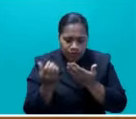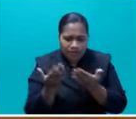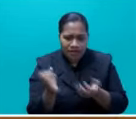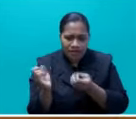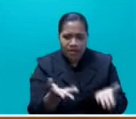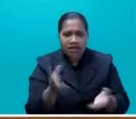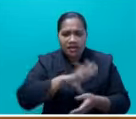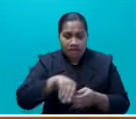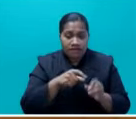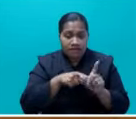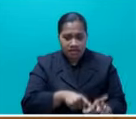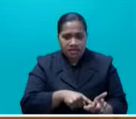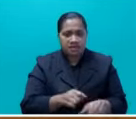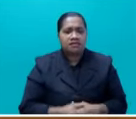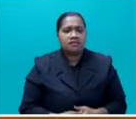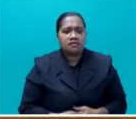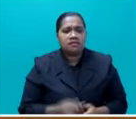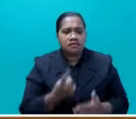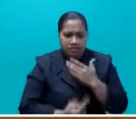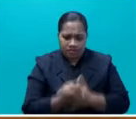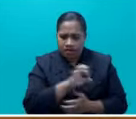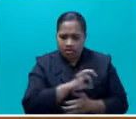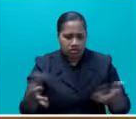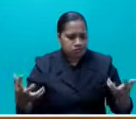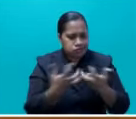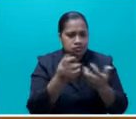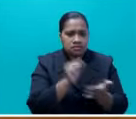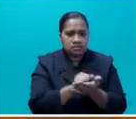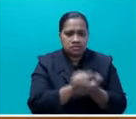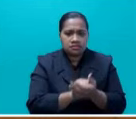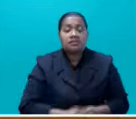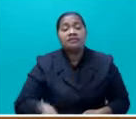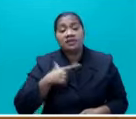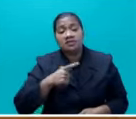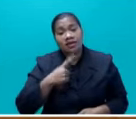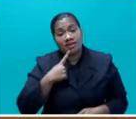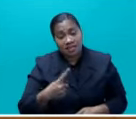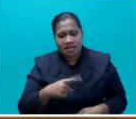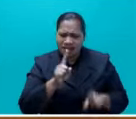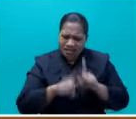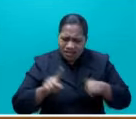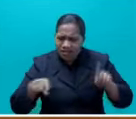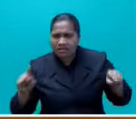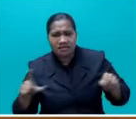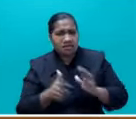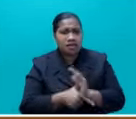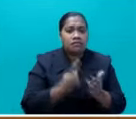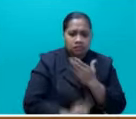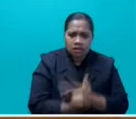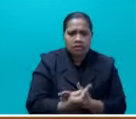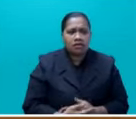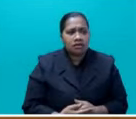usually misrepresented and often mismatched, Mr. Speaker, sir. That is why I've said on various occasions that usually